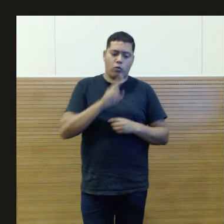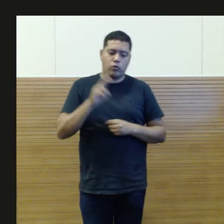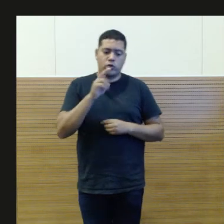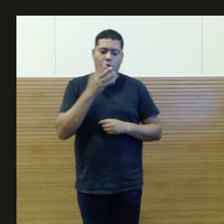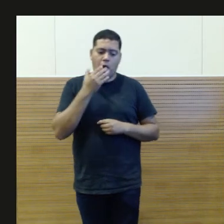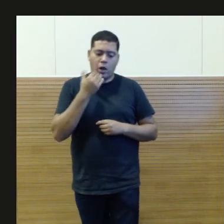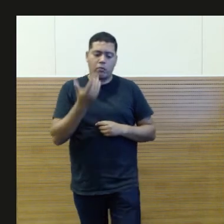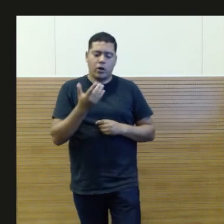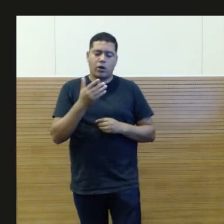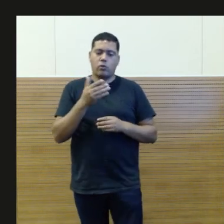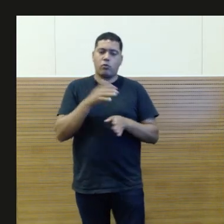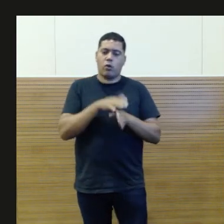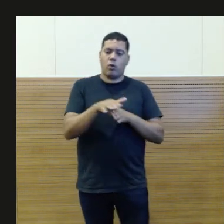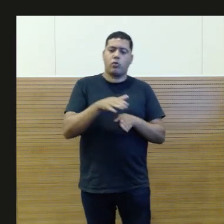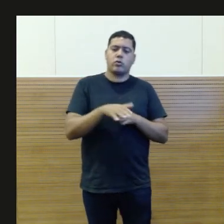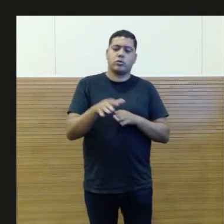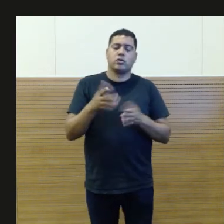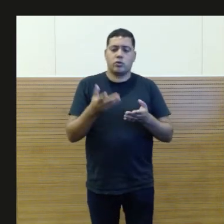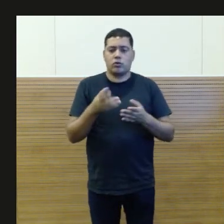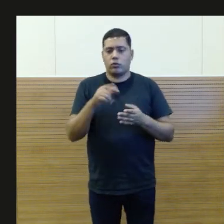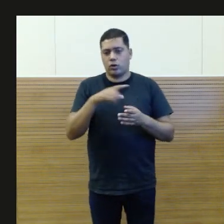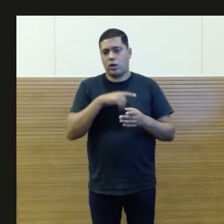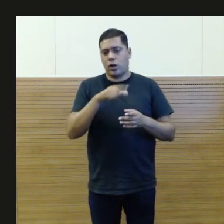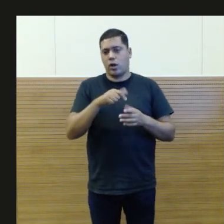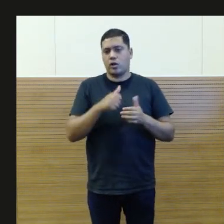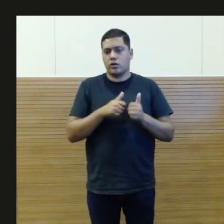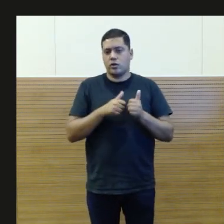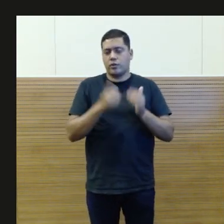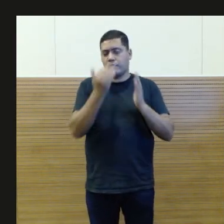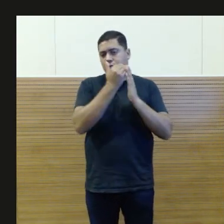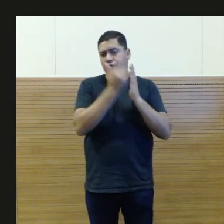Well, we have a series of courses made available